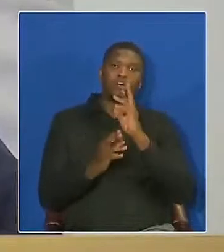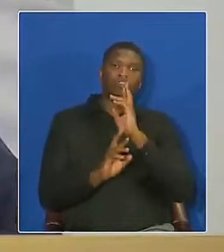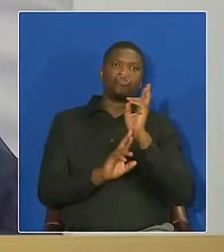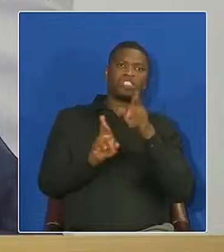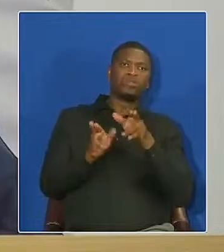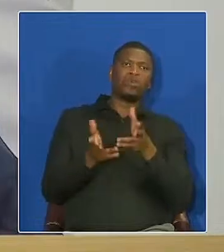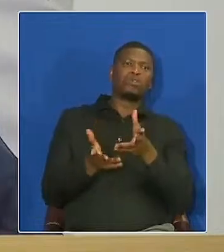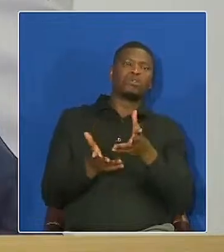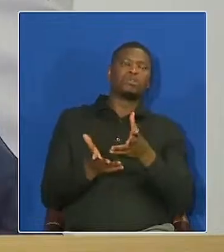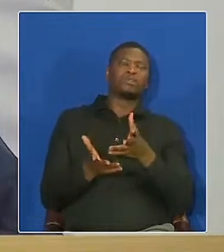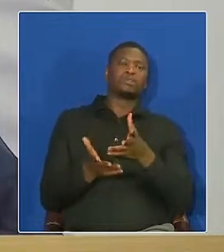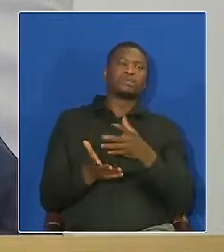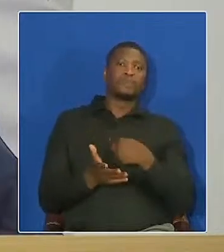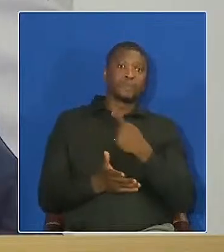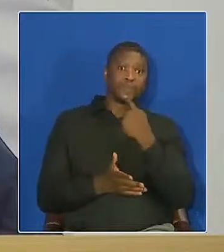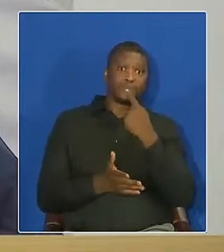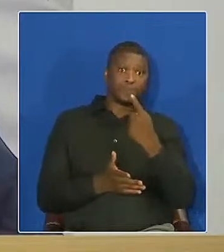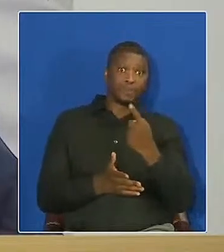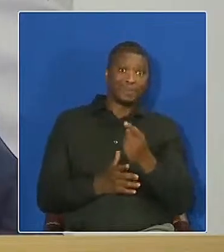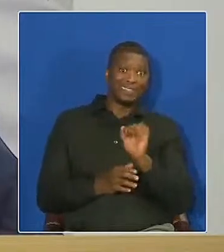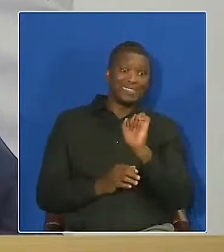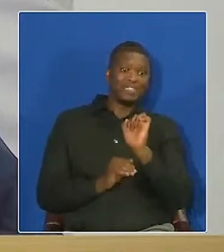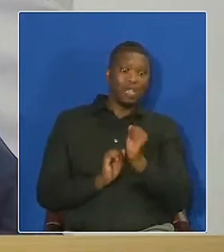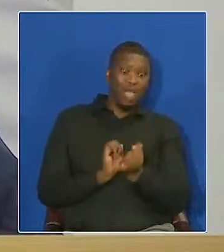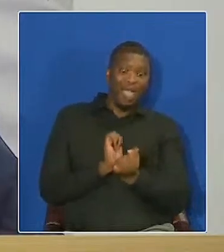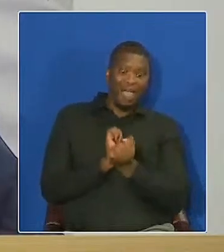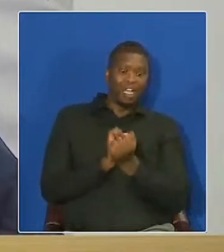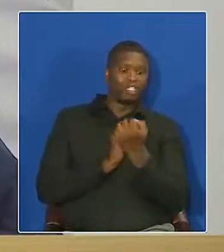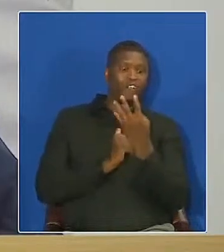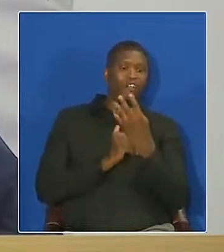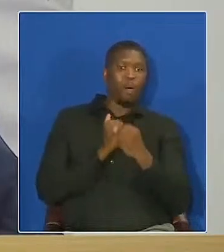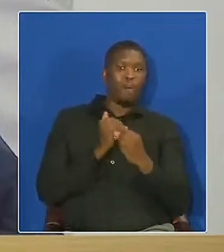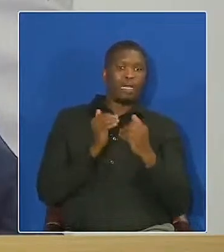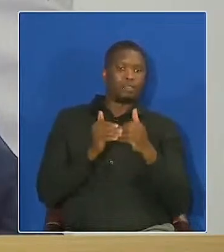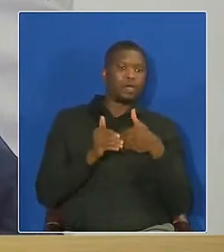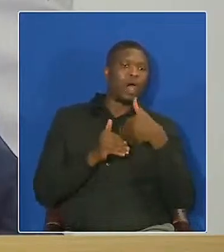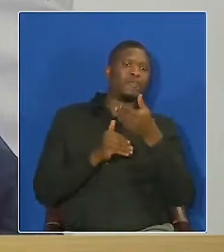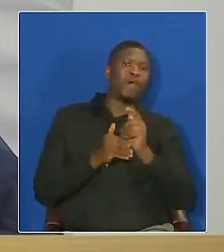that the arrest 4 months later